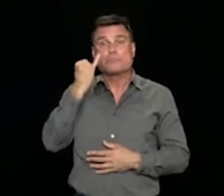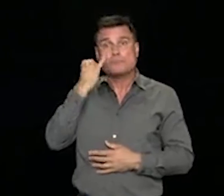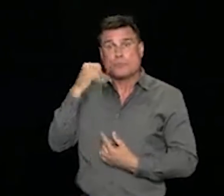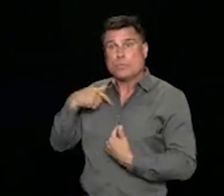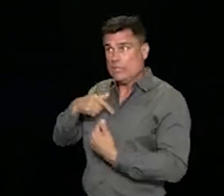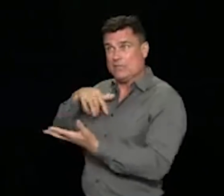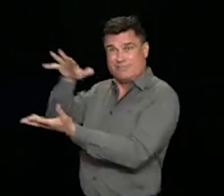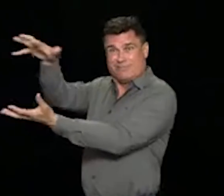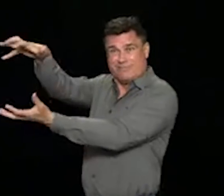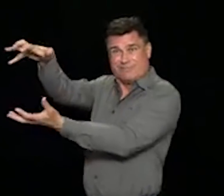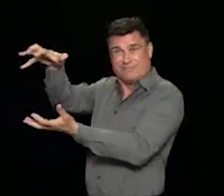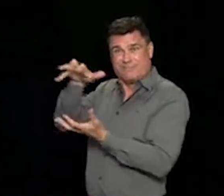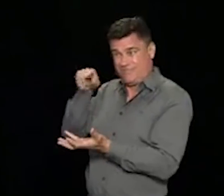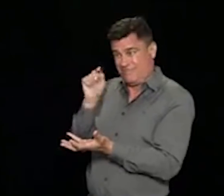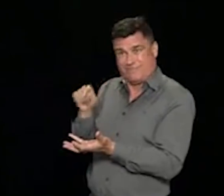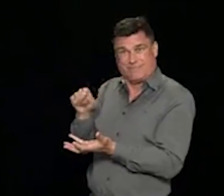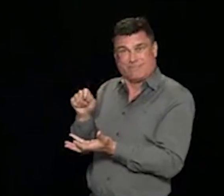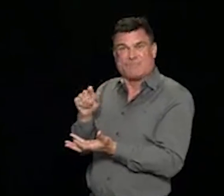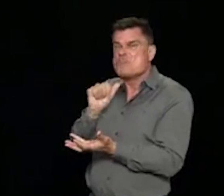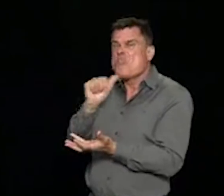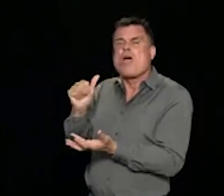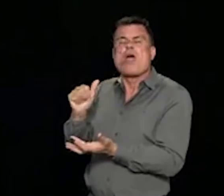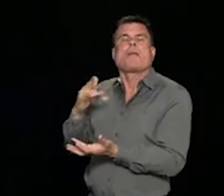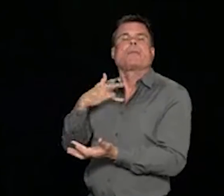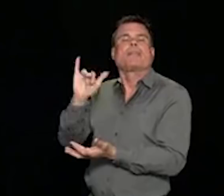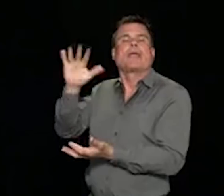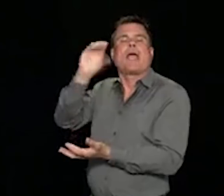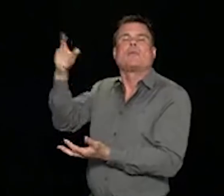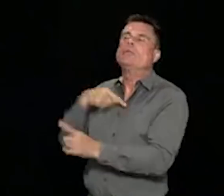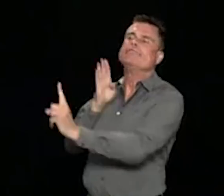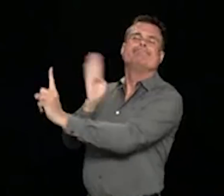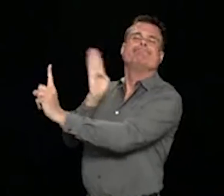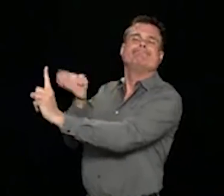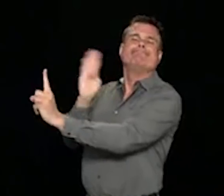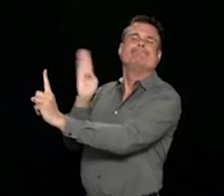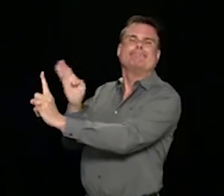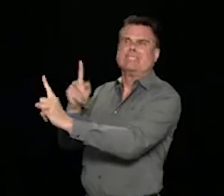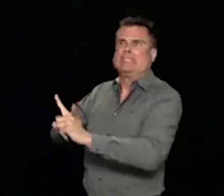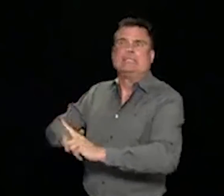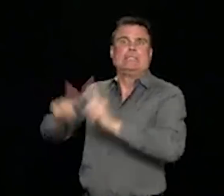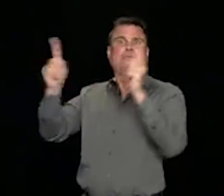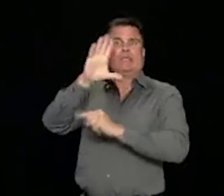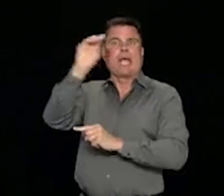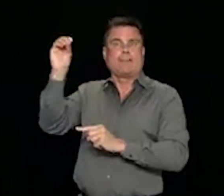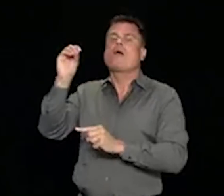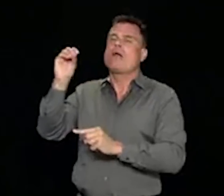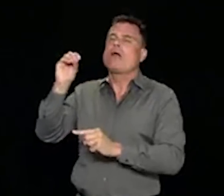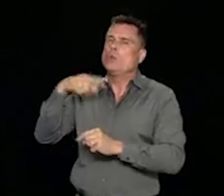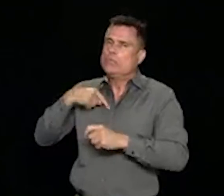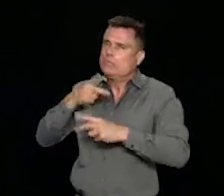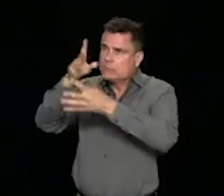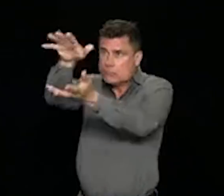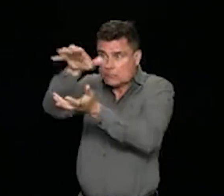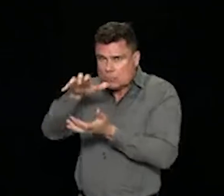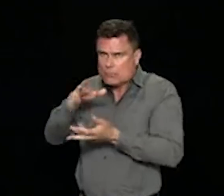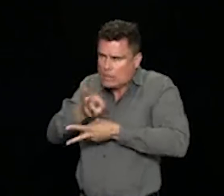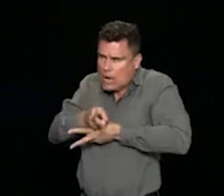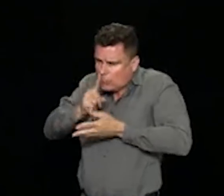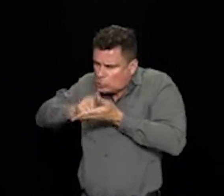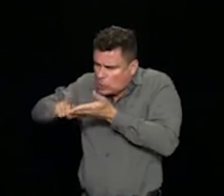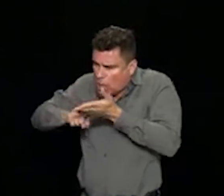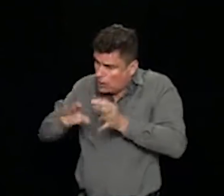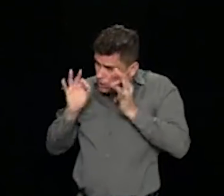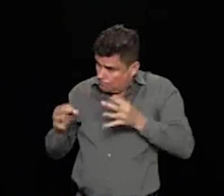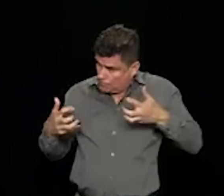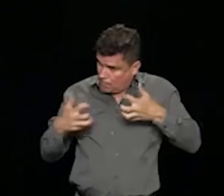be subject to assessment and testing before it gets into the health system. This includes masks and respirators received from the federal government and from donations